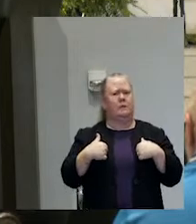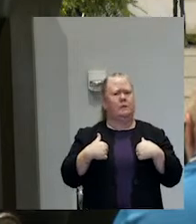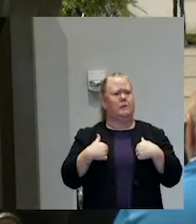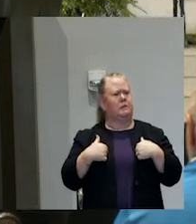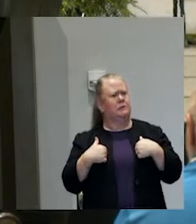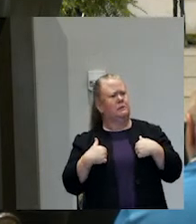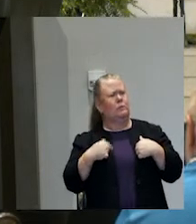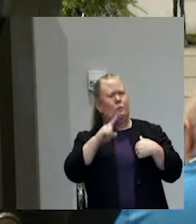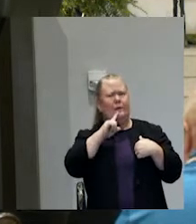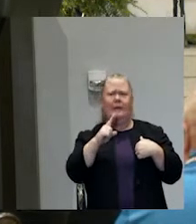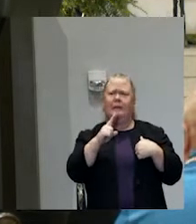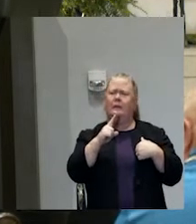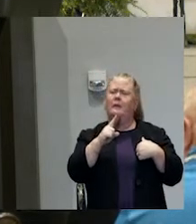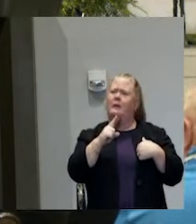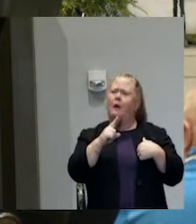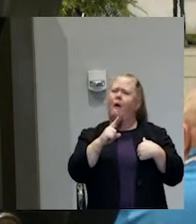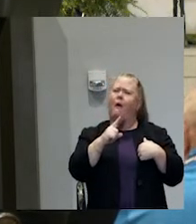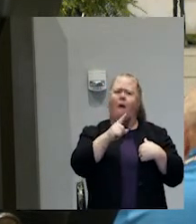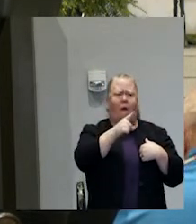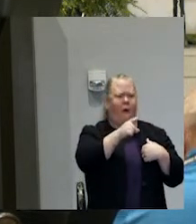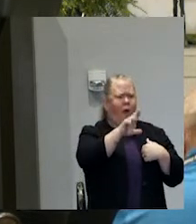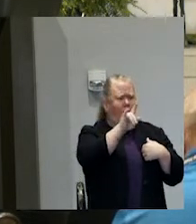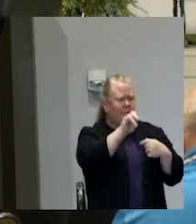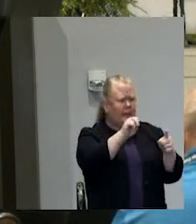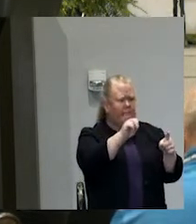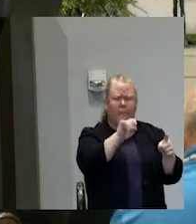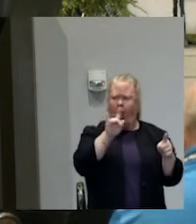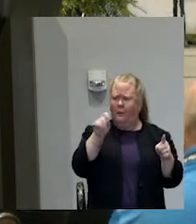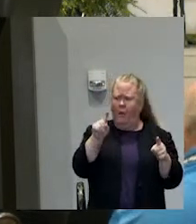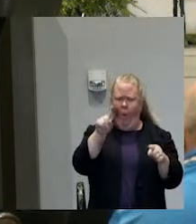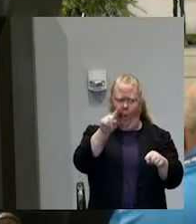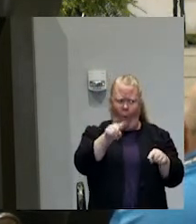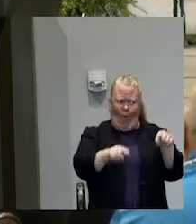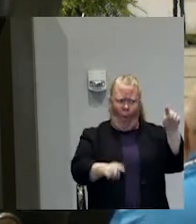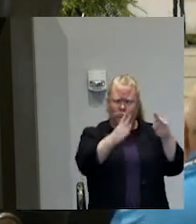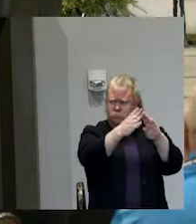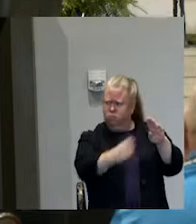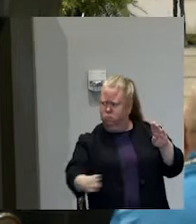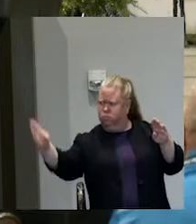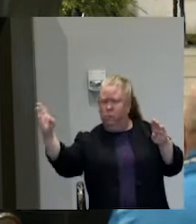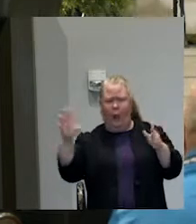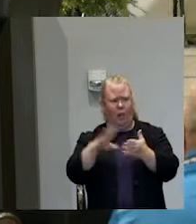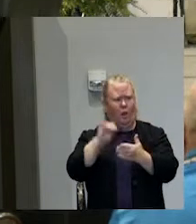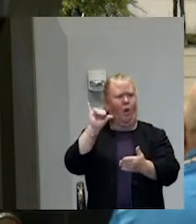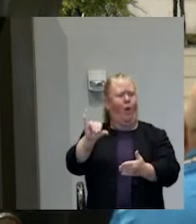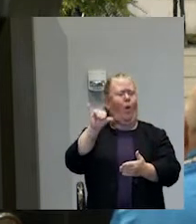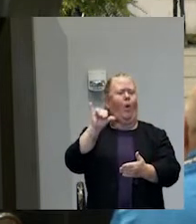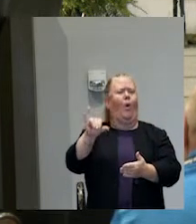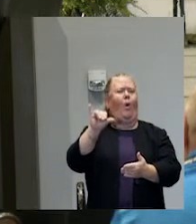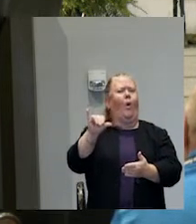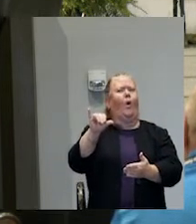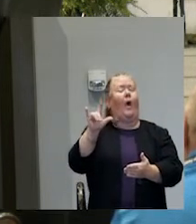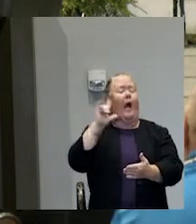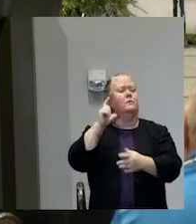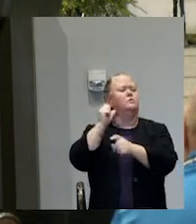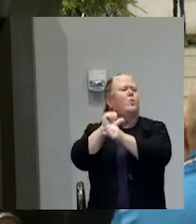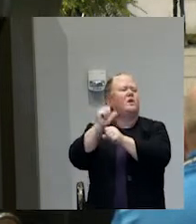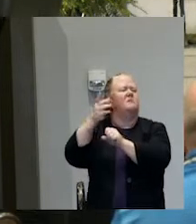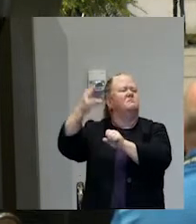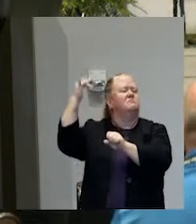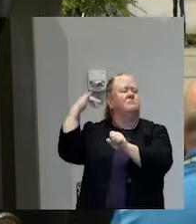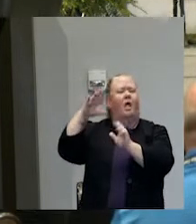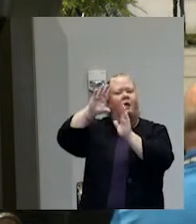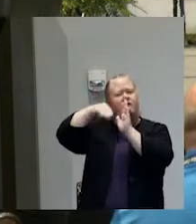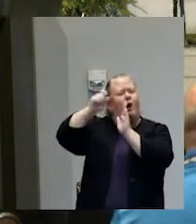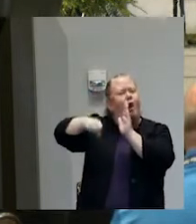broad the spectrum is, because I was working as a videographer at an event in DC, and there were